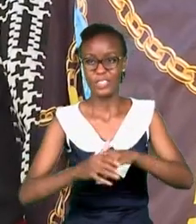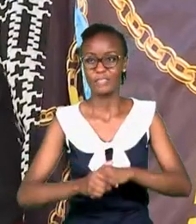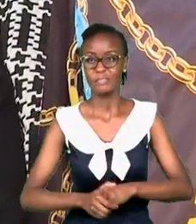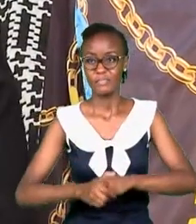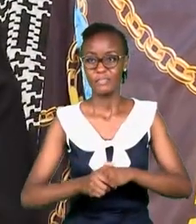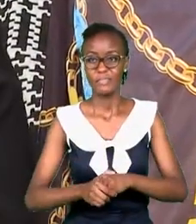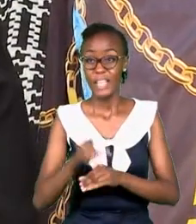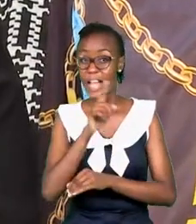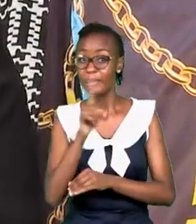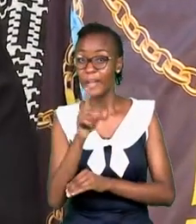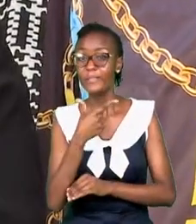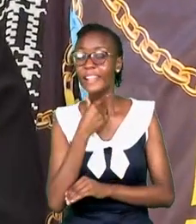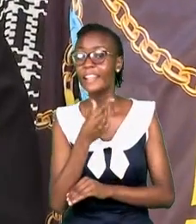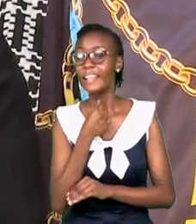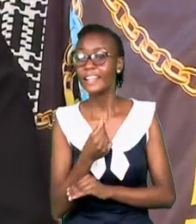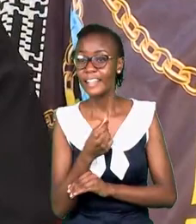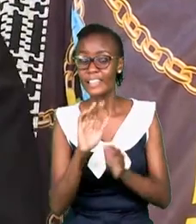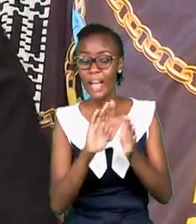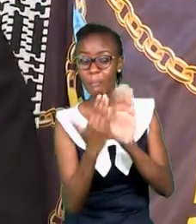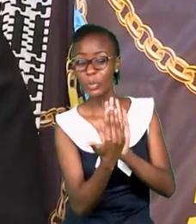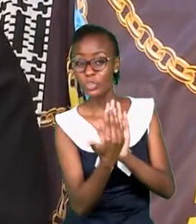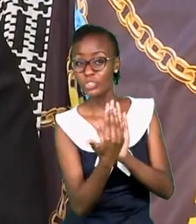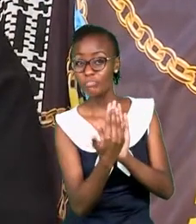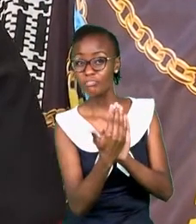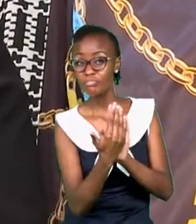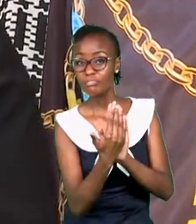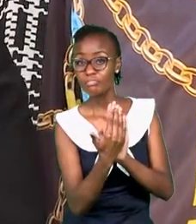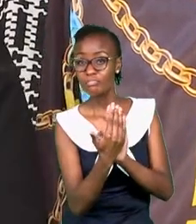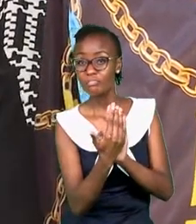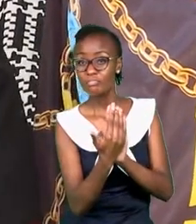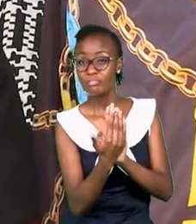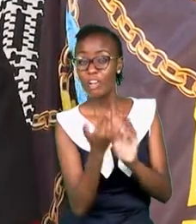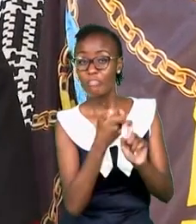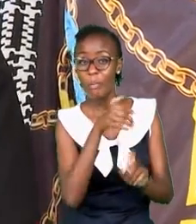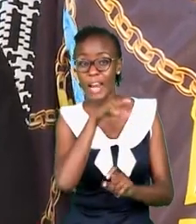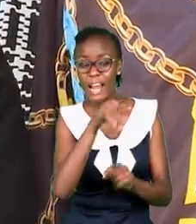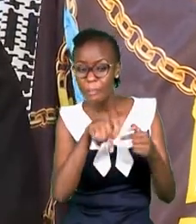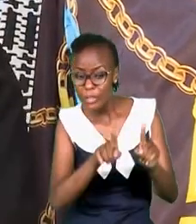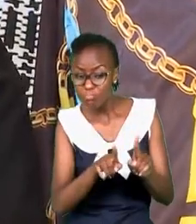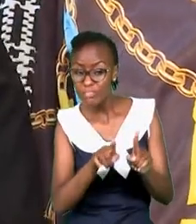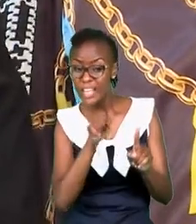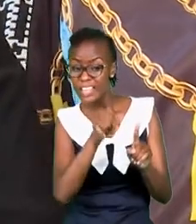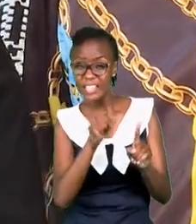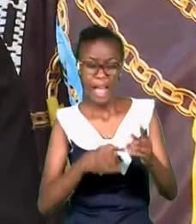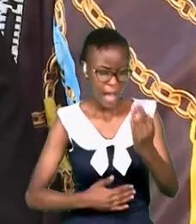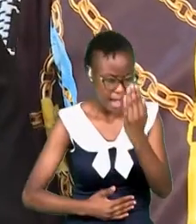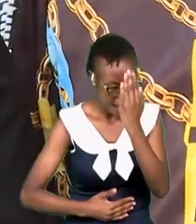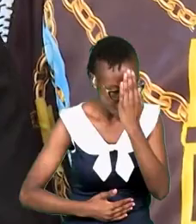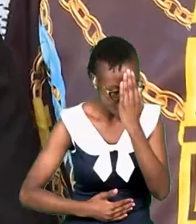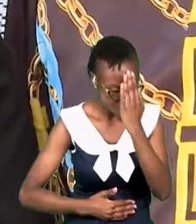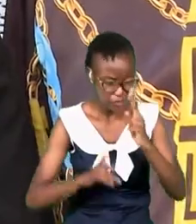the approach of Baba coming to talk to us, humbling himself, because we are tired of people chest